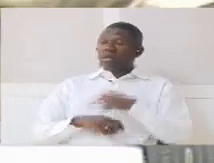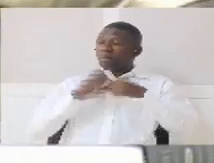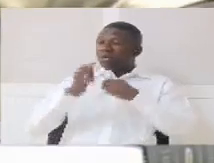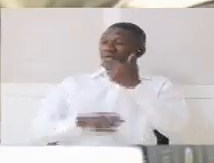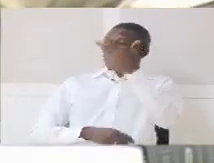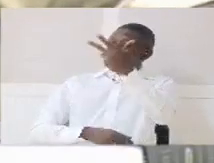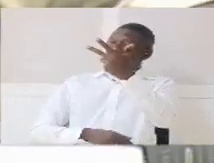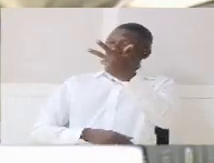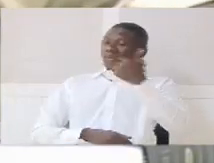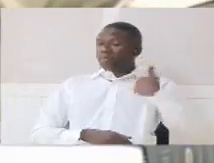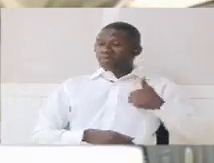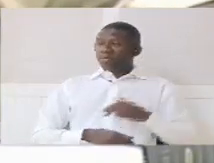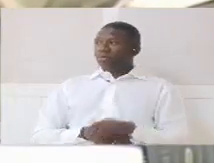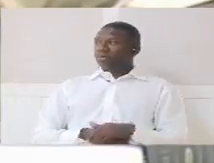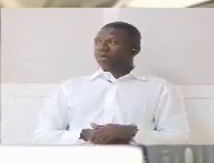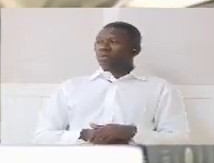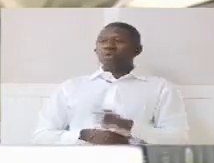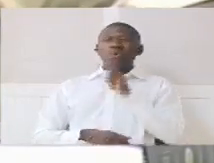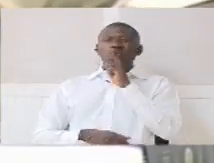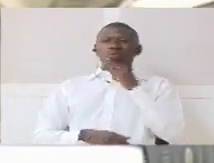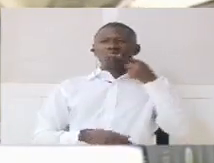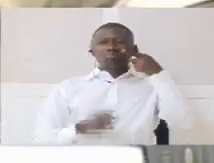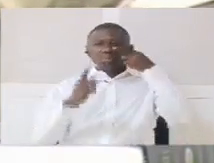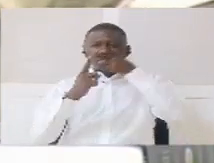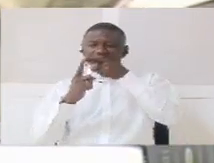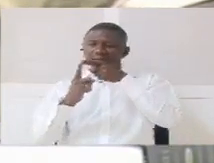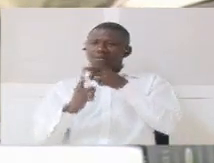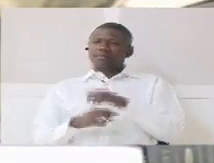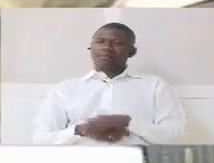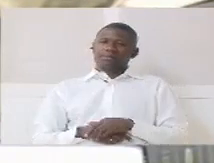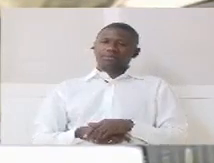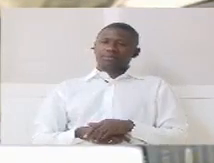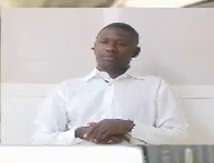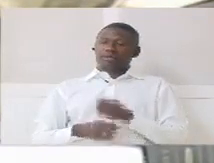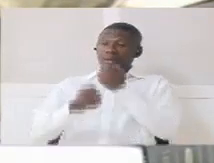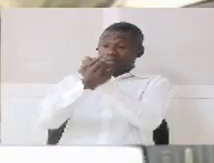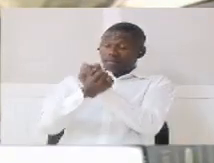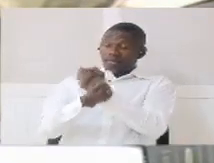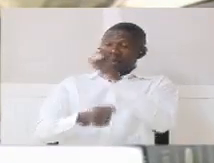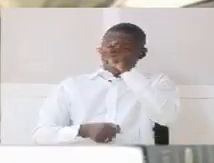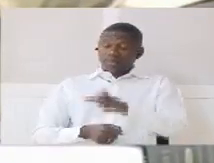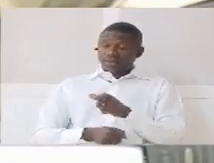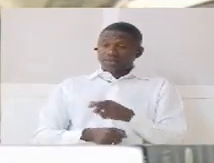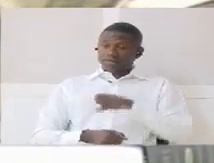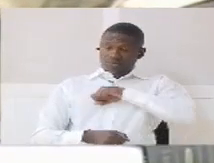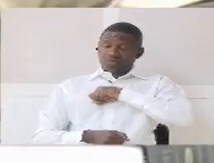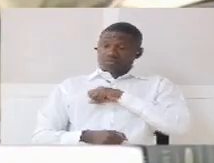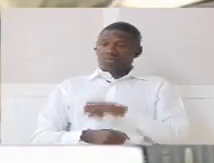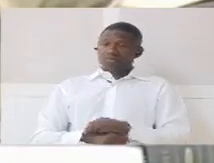Who let point? They pointed them. Who pointed them? Prisoners themselves. Can you give us examples?